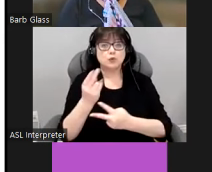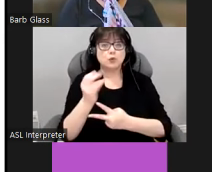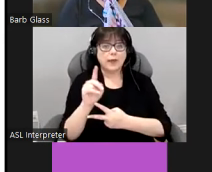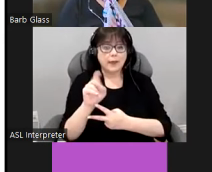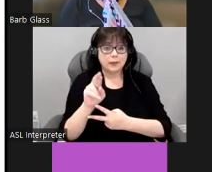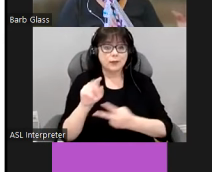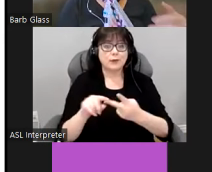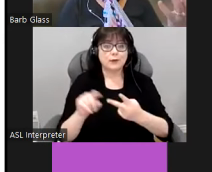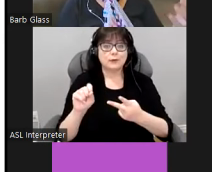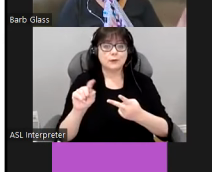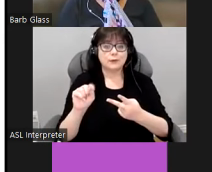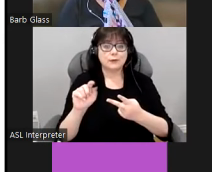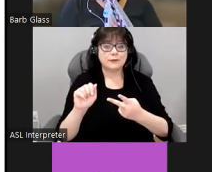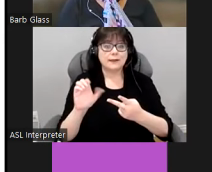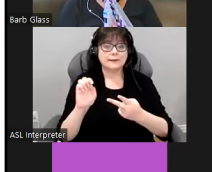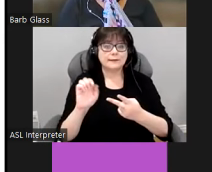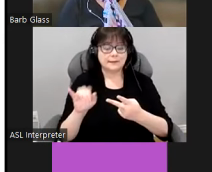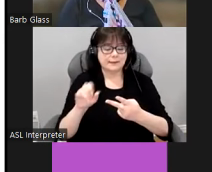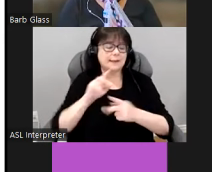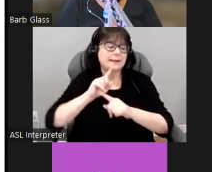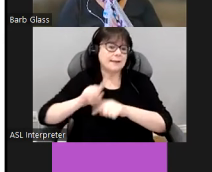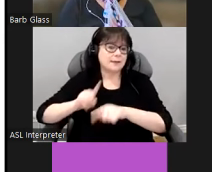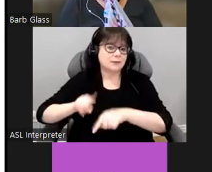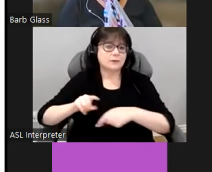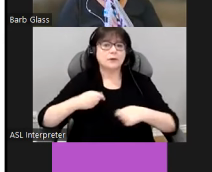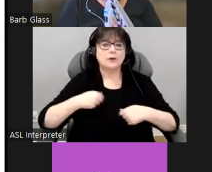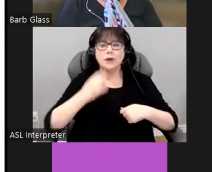a question. I'd rather address them as we go along than at the end.